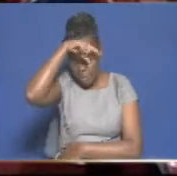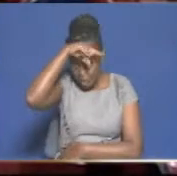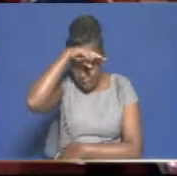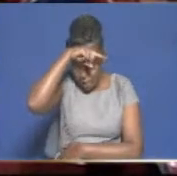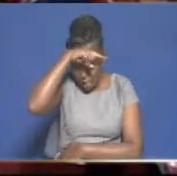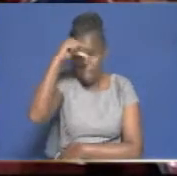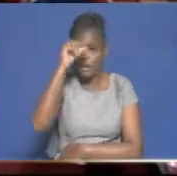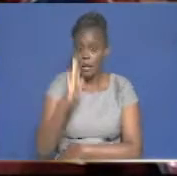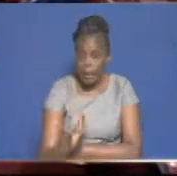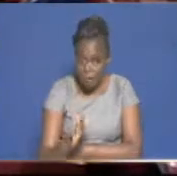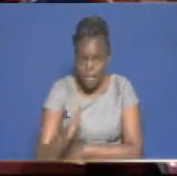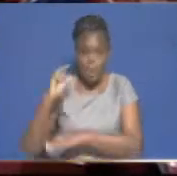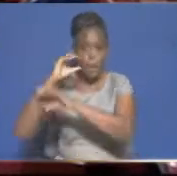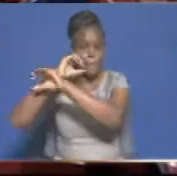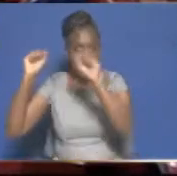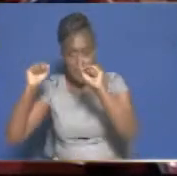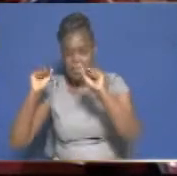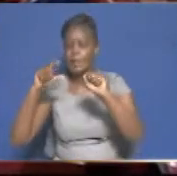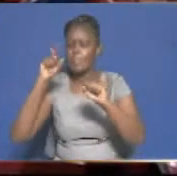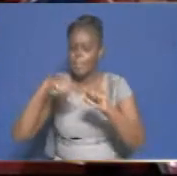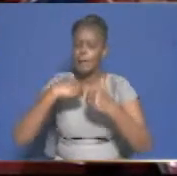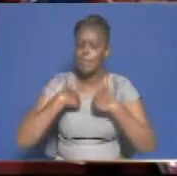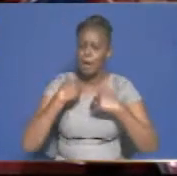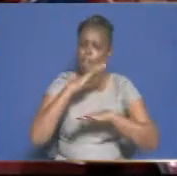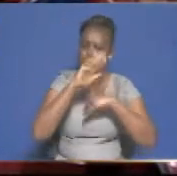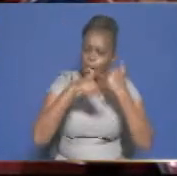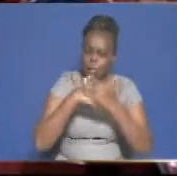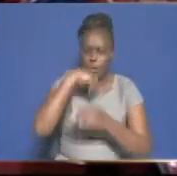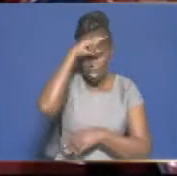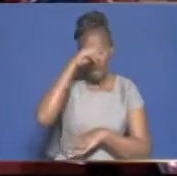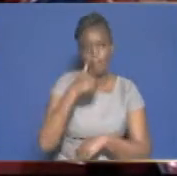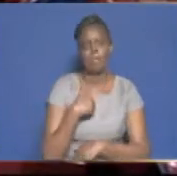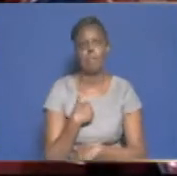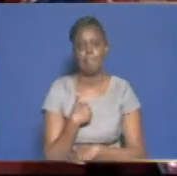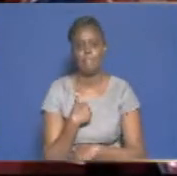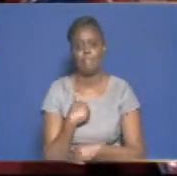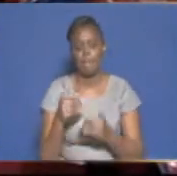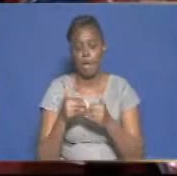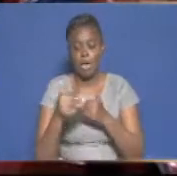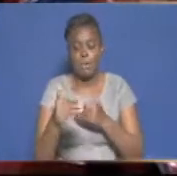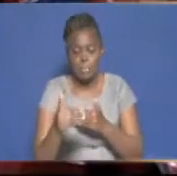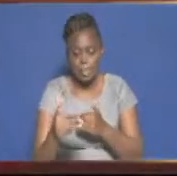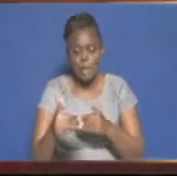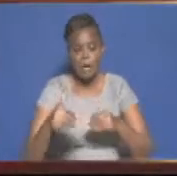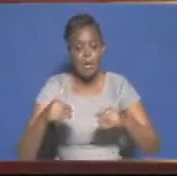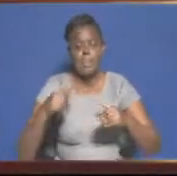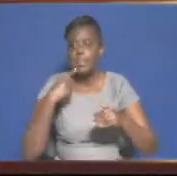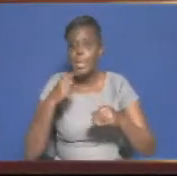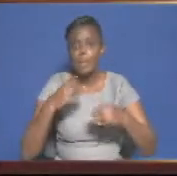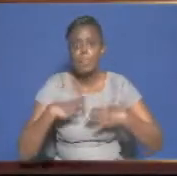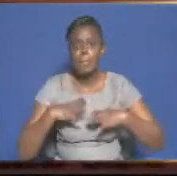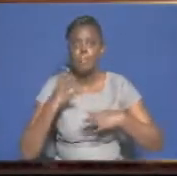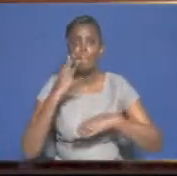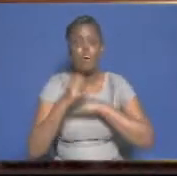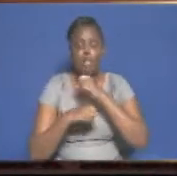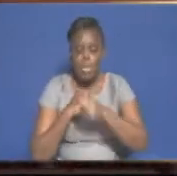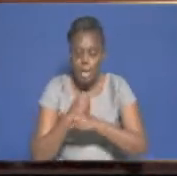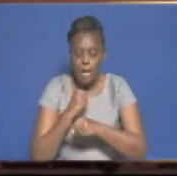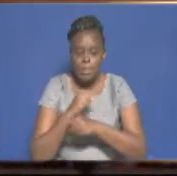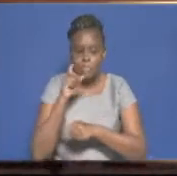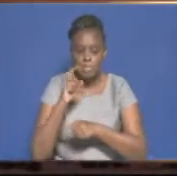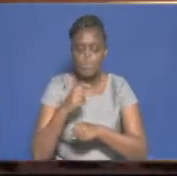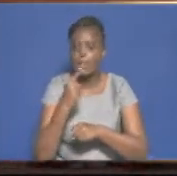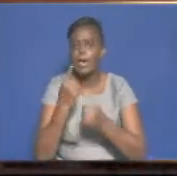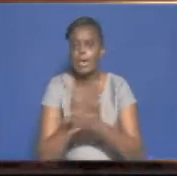degree, and so we are just extending this to ensure that those who come to this house don't stay here for 4 years and don't say anything.